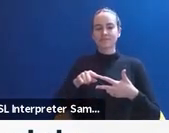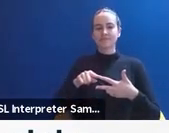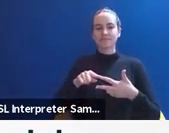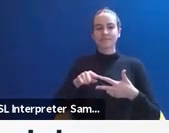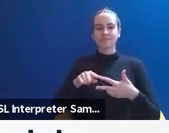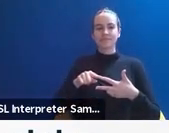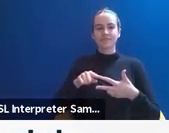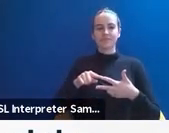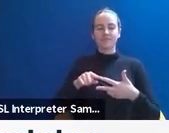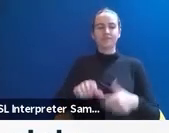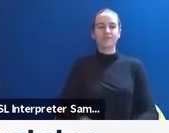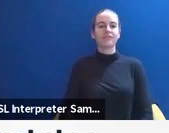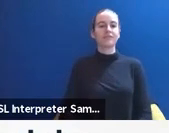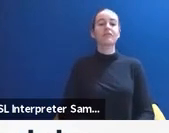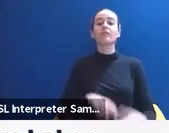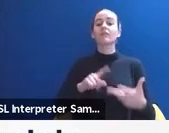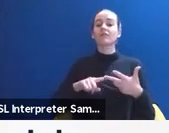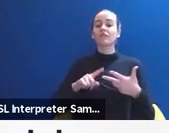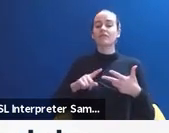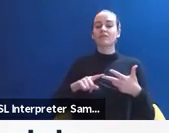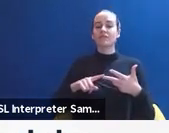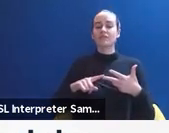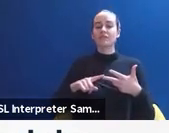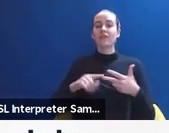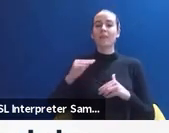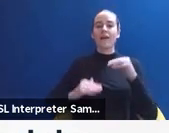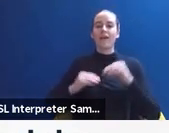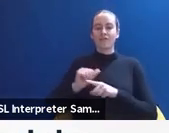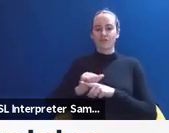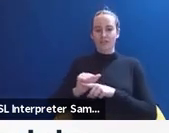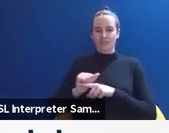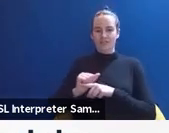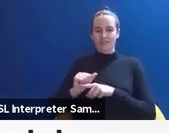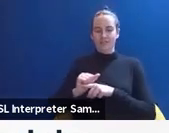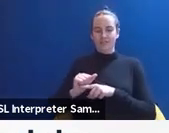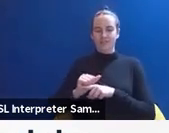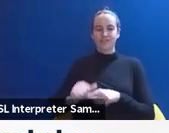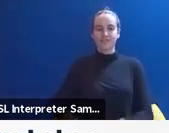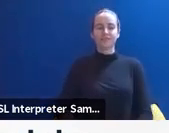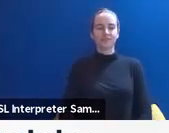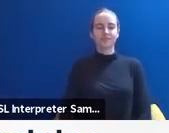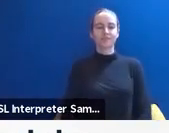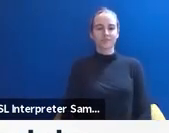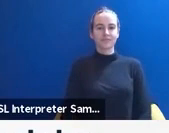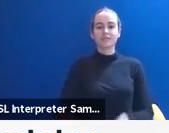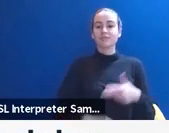symptoms. And then we have balance training. Balance